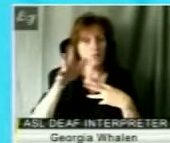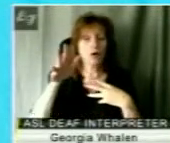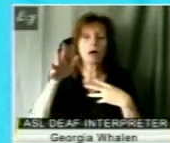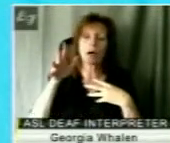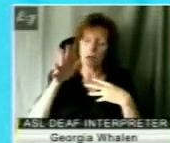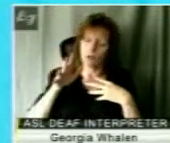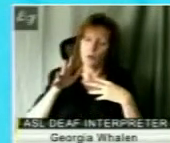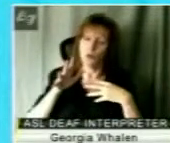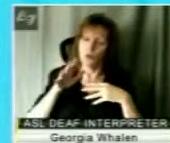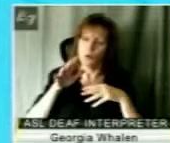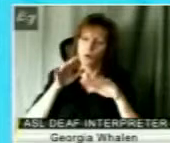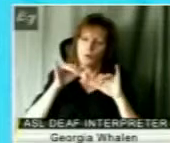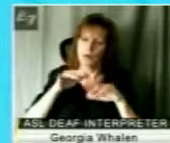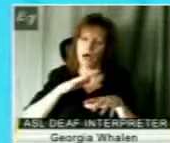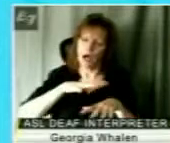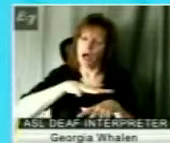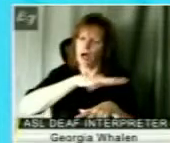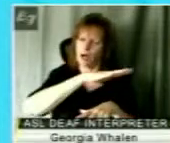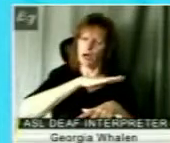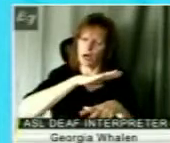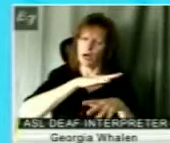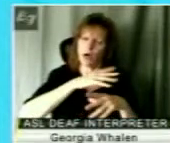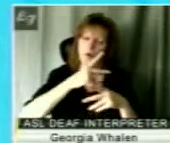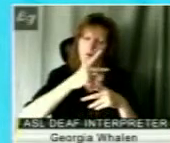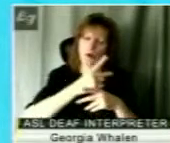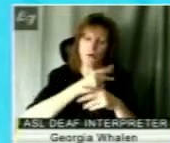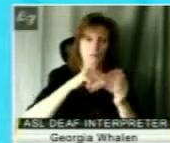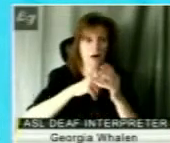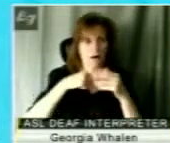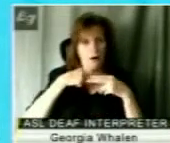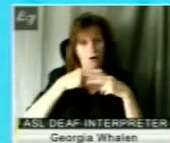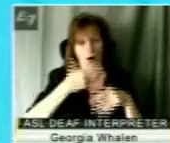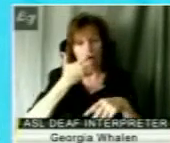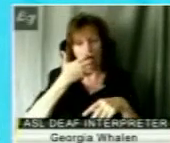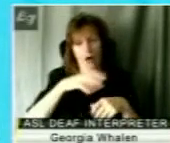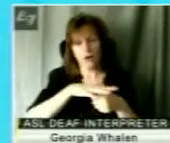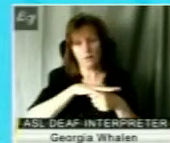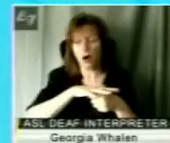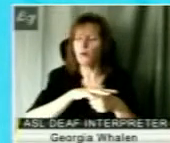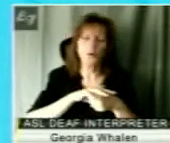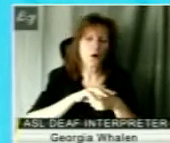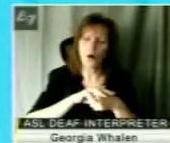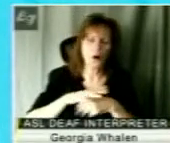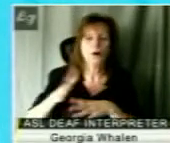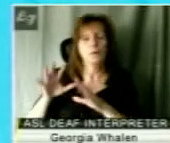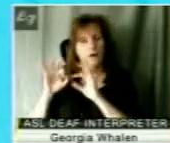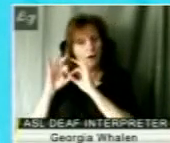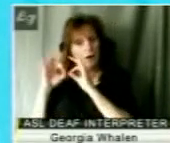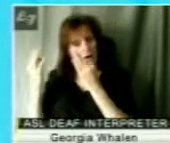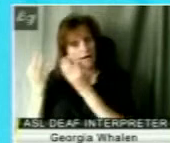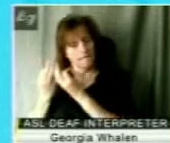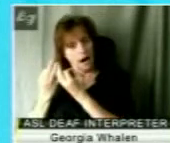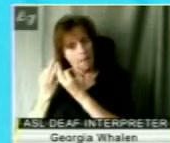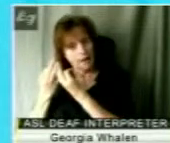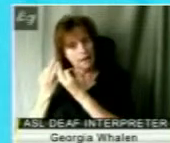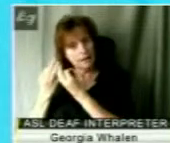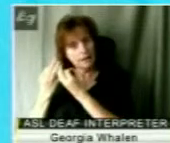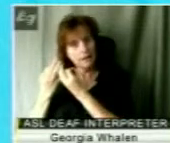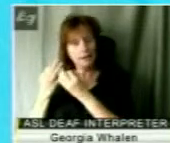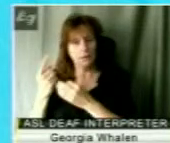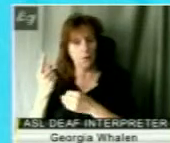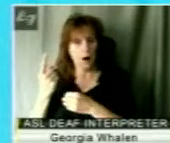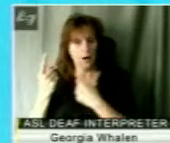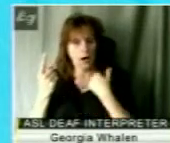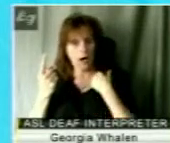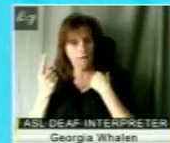number of cases. The second piece has been amongst families and spread in families or family-like settings. As I said,